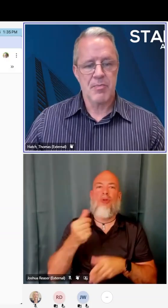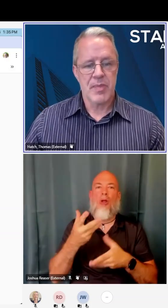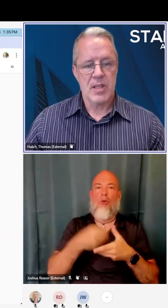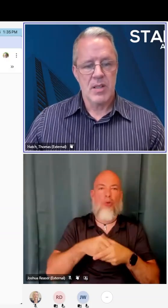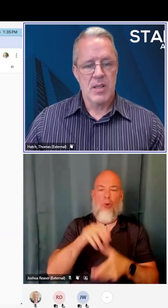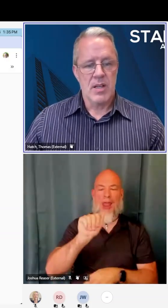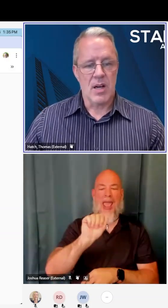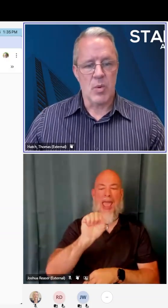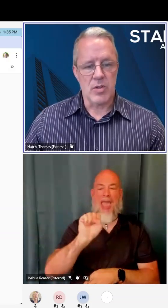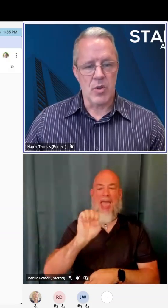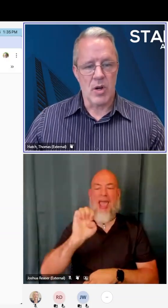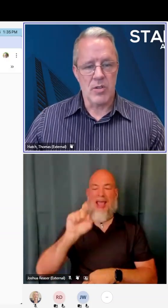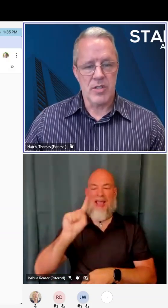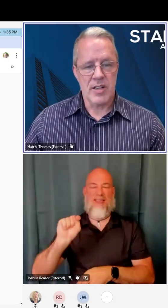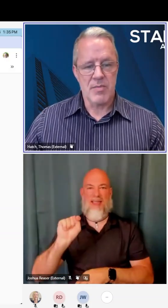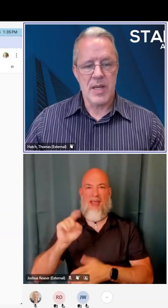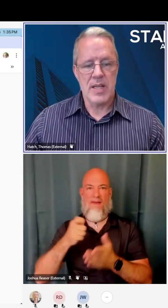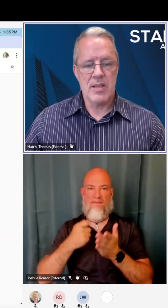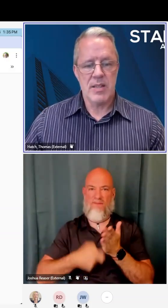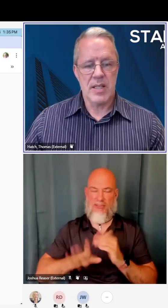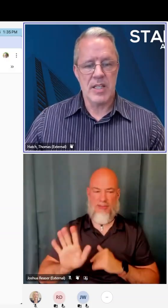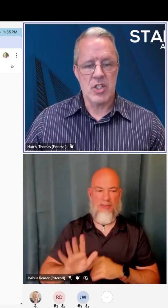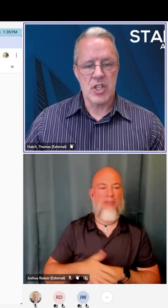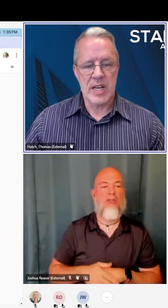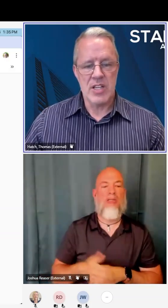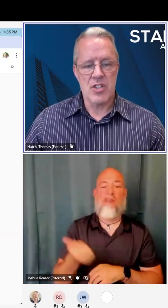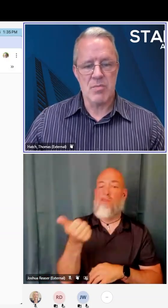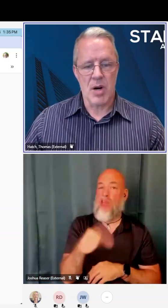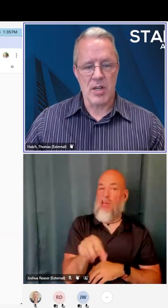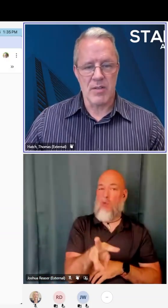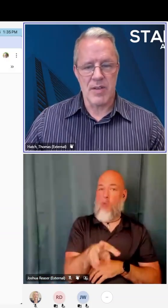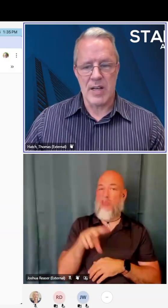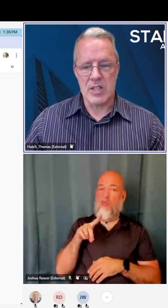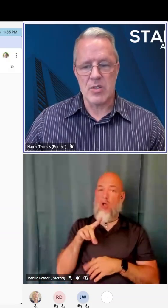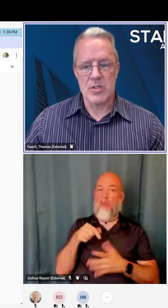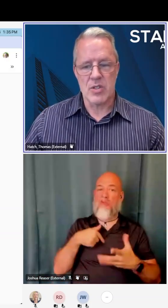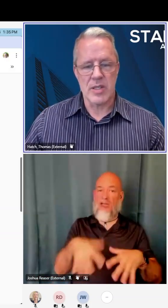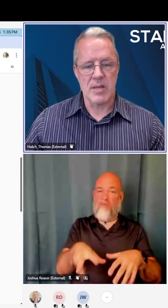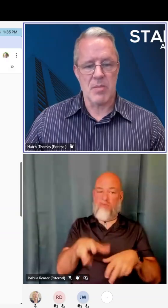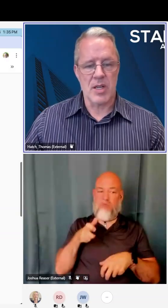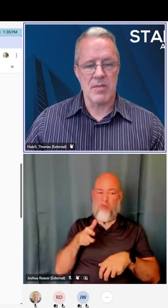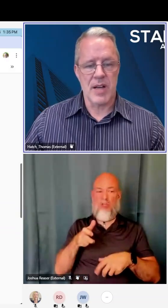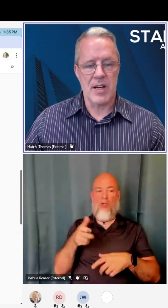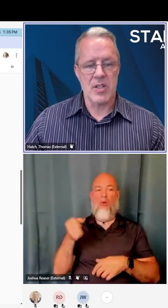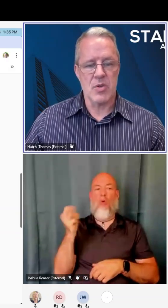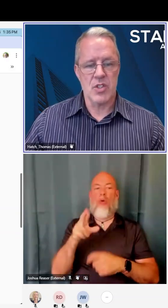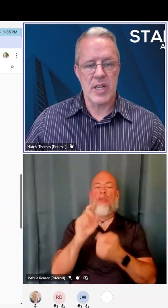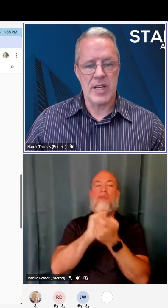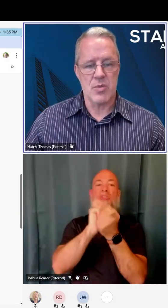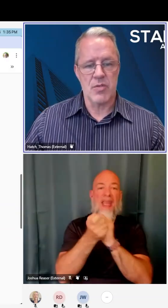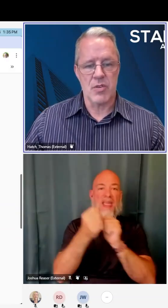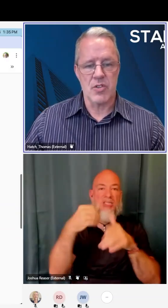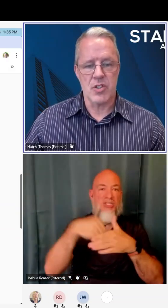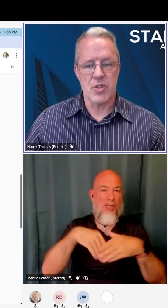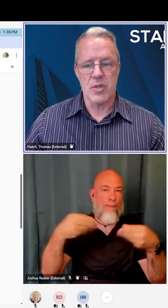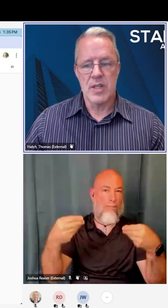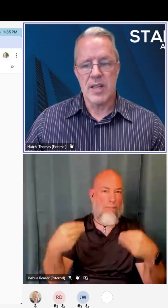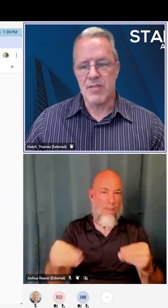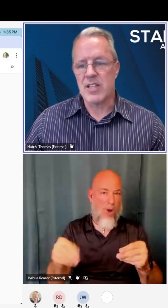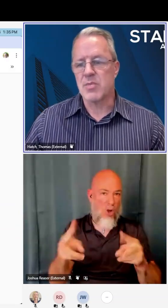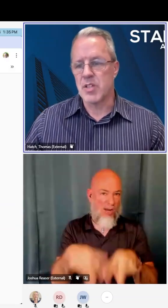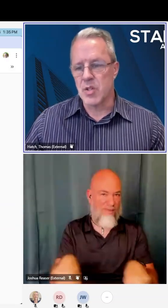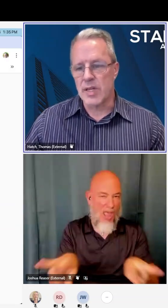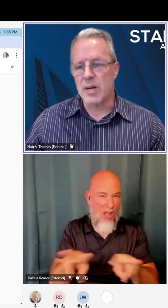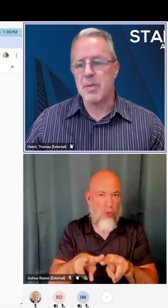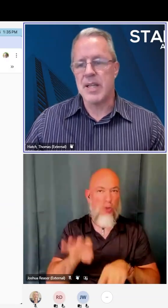fees. Withdrawals that I've made, any change in market value. So again, market value change refers to